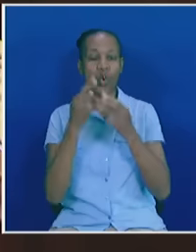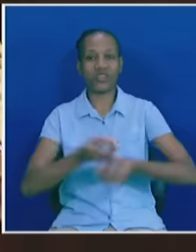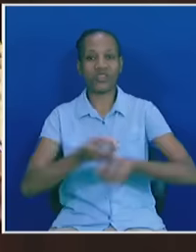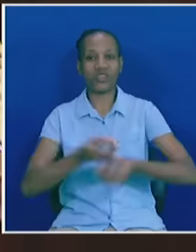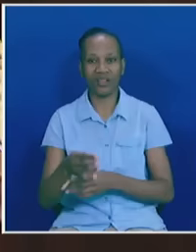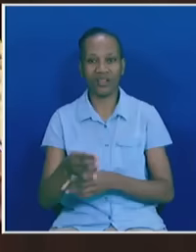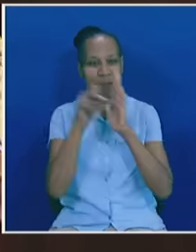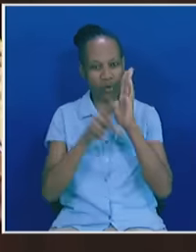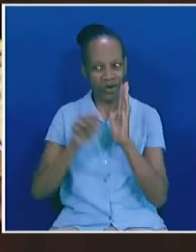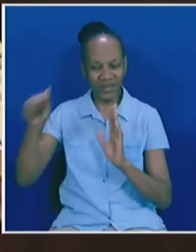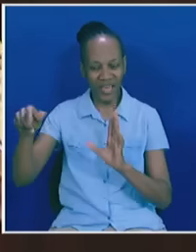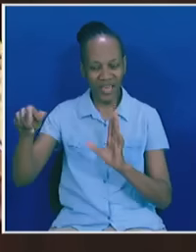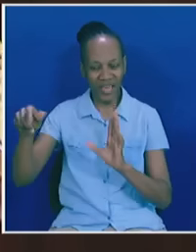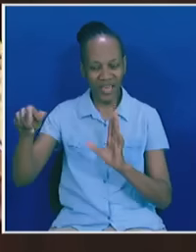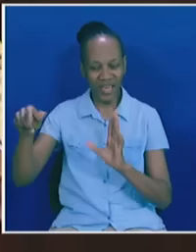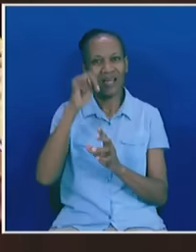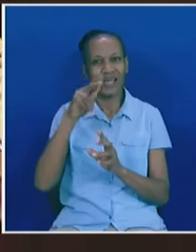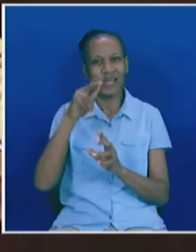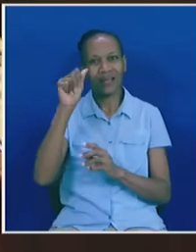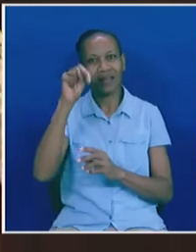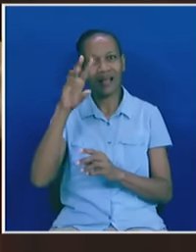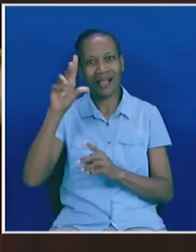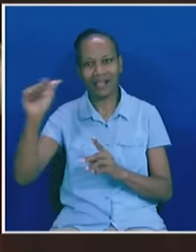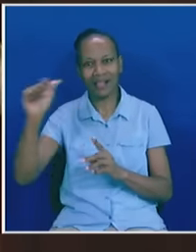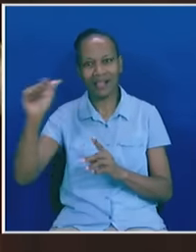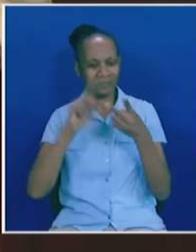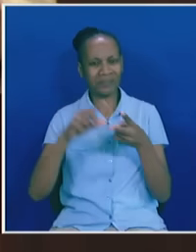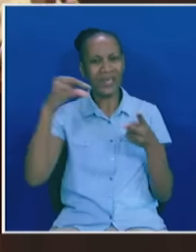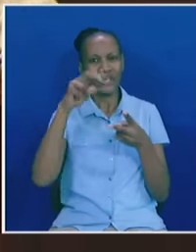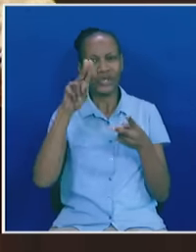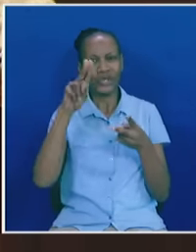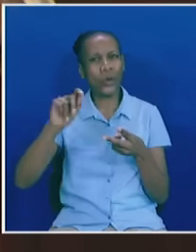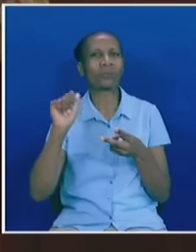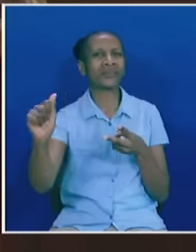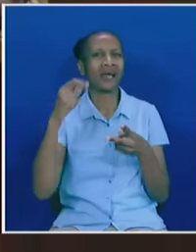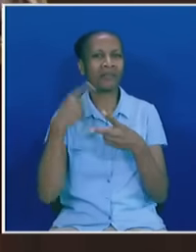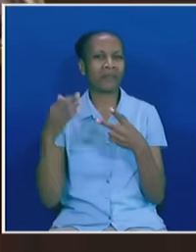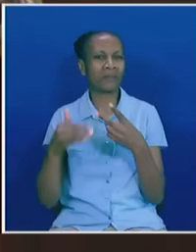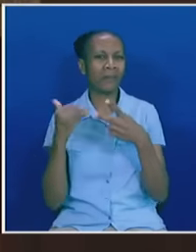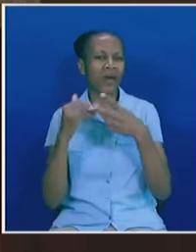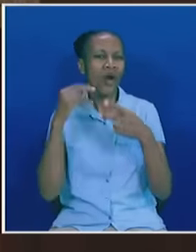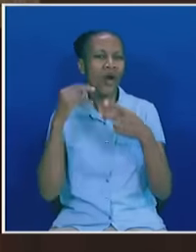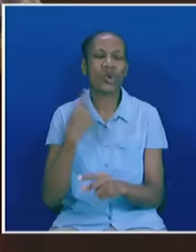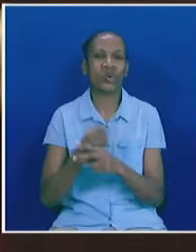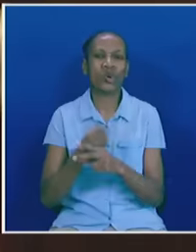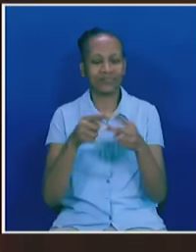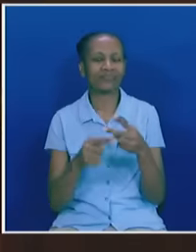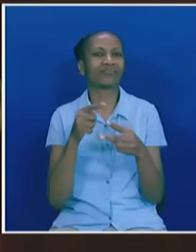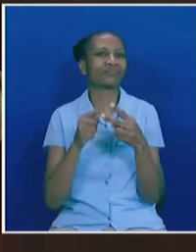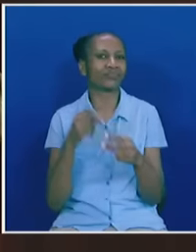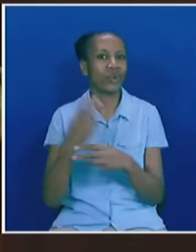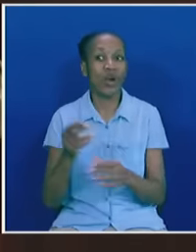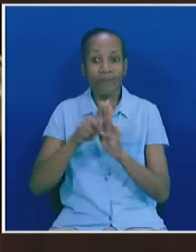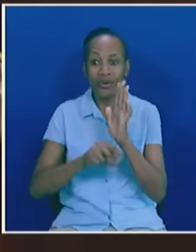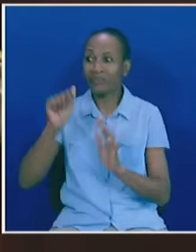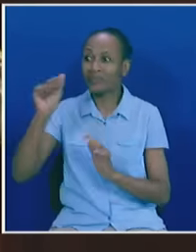ngeGupta, ikhuluma ngenkandla solo bafika la eParliament. Lezi ke sesisebenzile ngazo, I don't know ukuthi program yabo yokuba